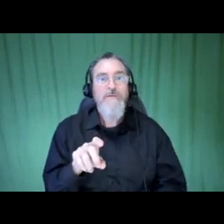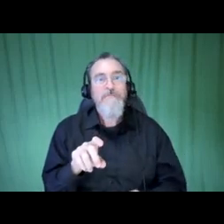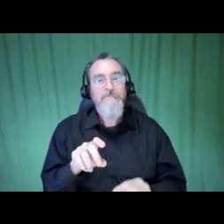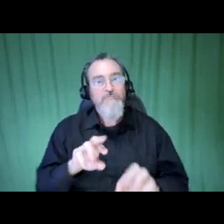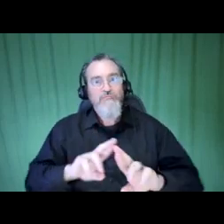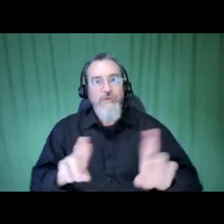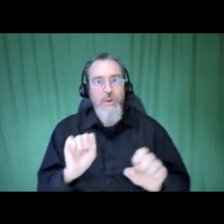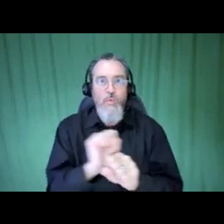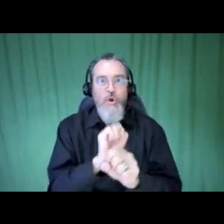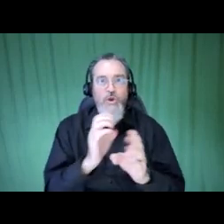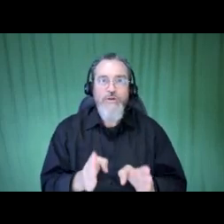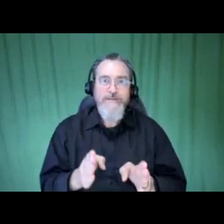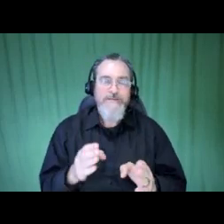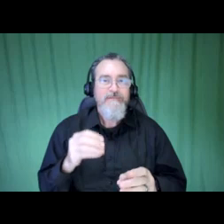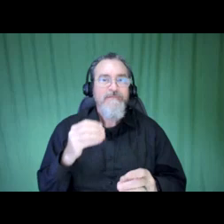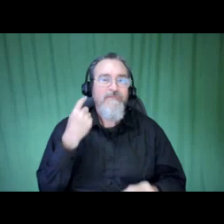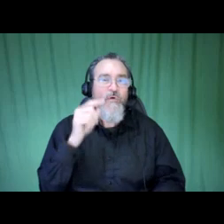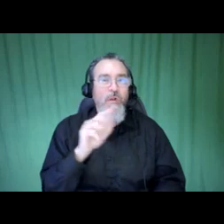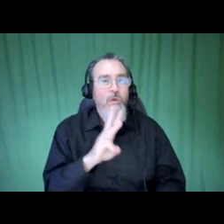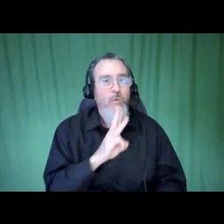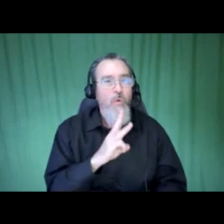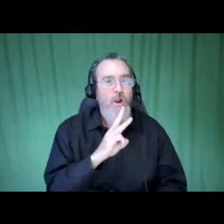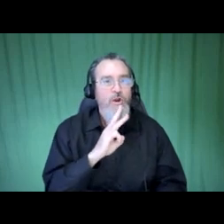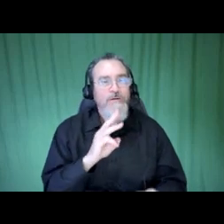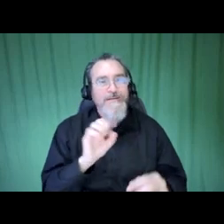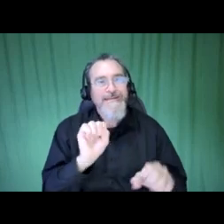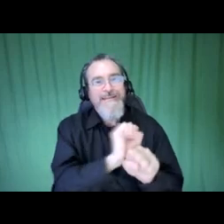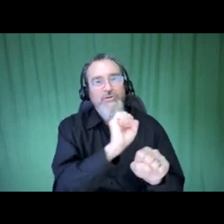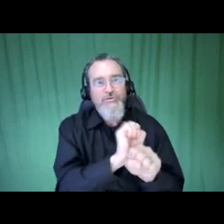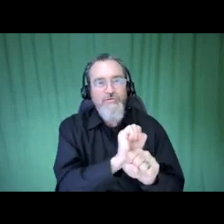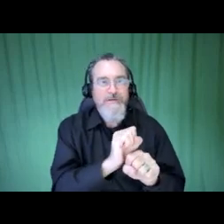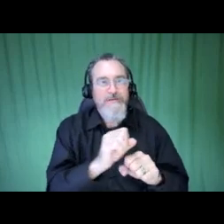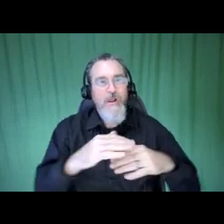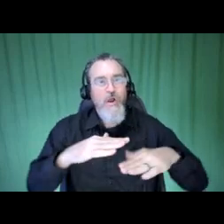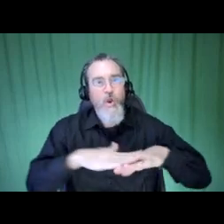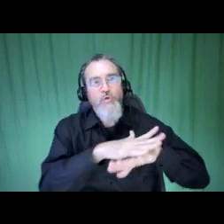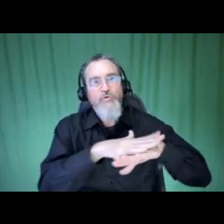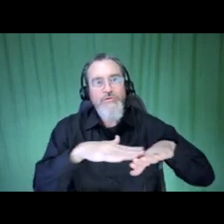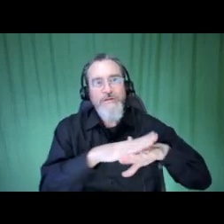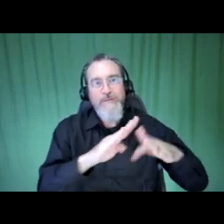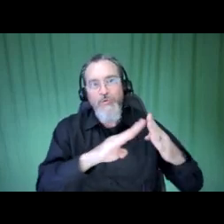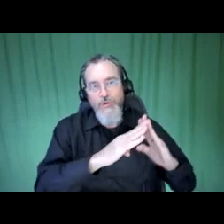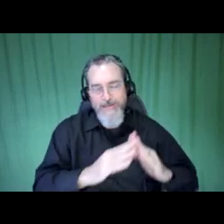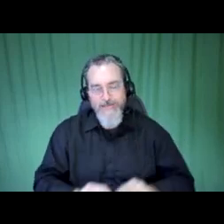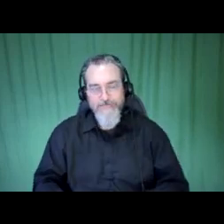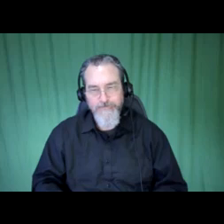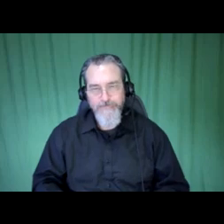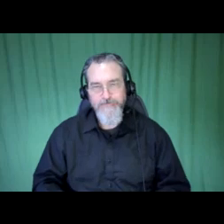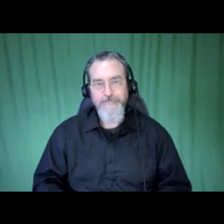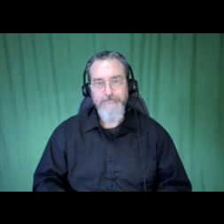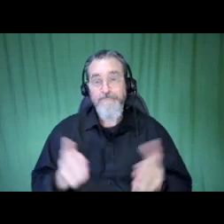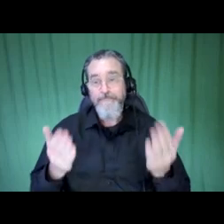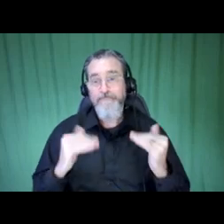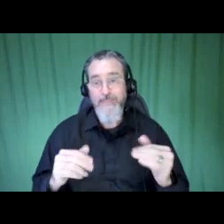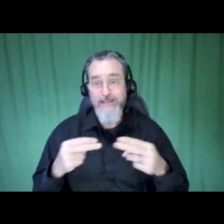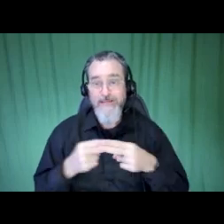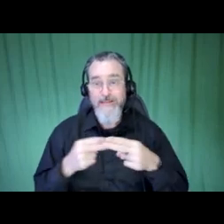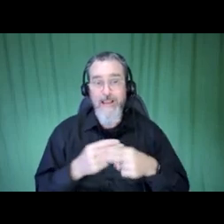in the water industry at Ohio communities, coastline communities. Next slide.